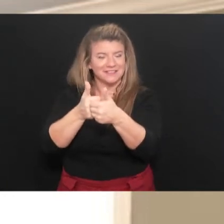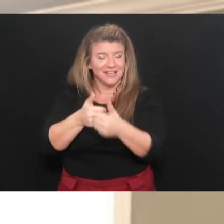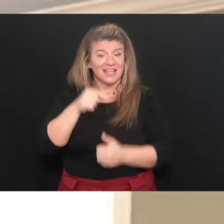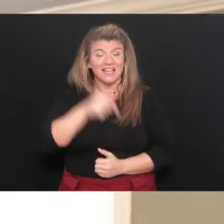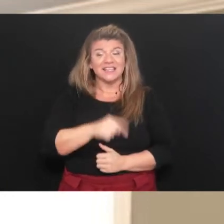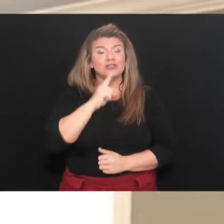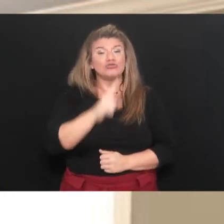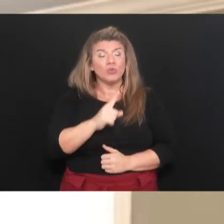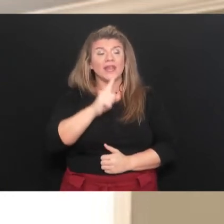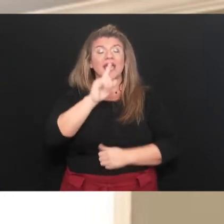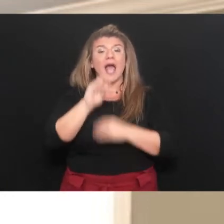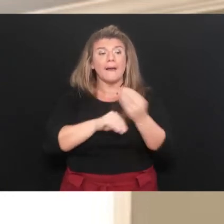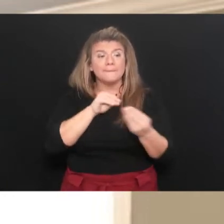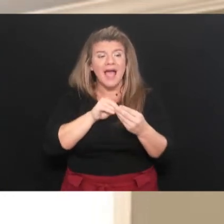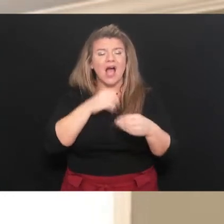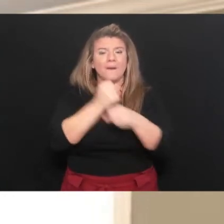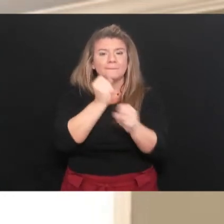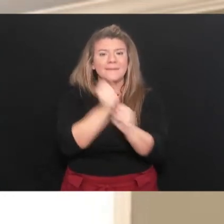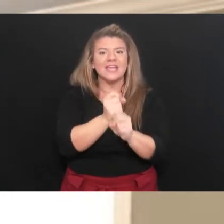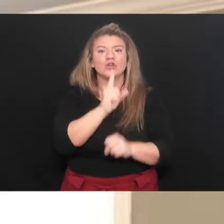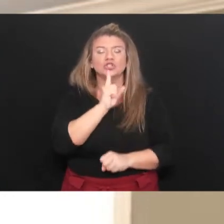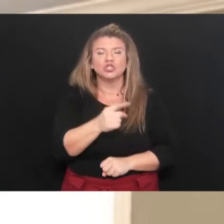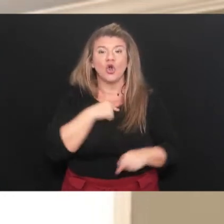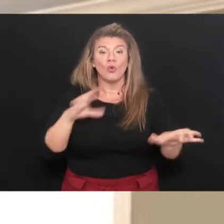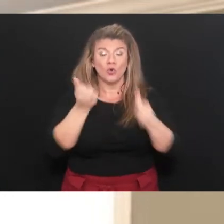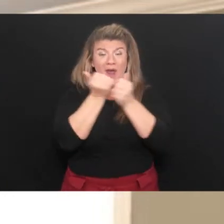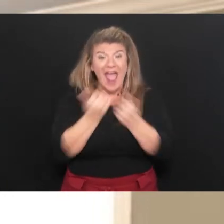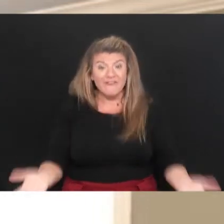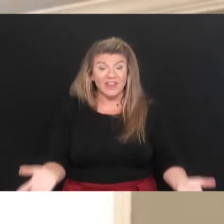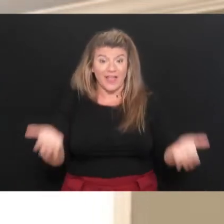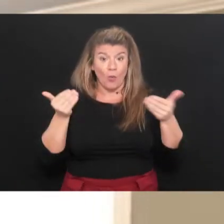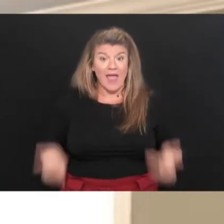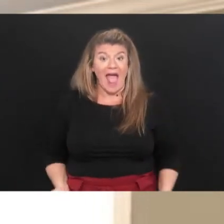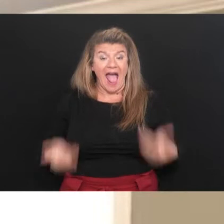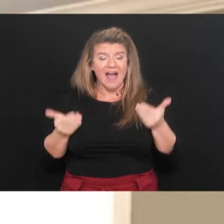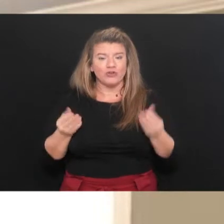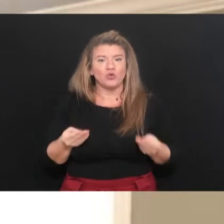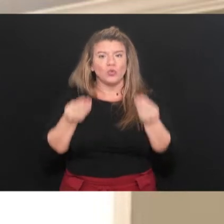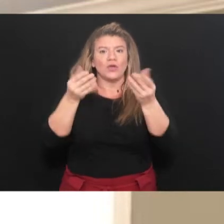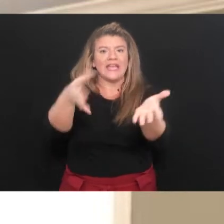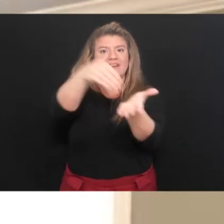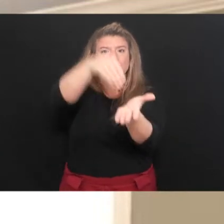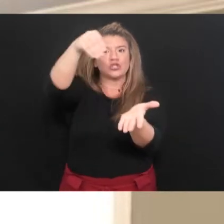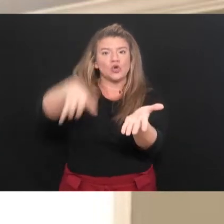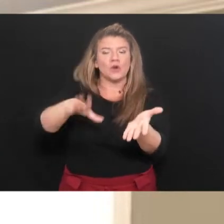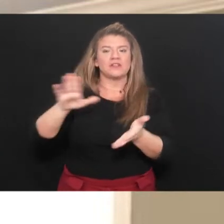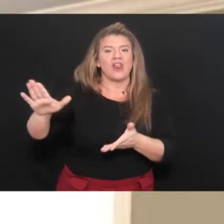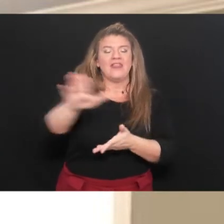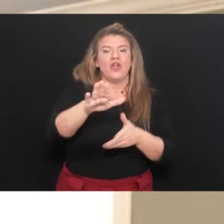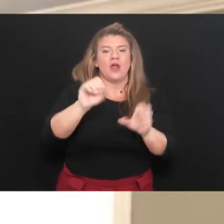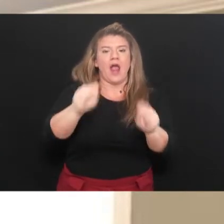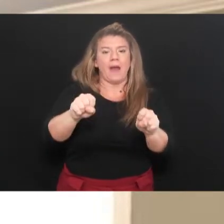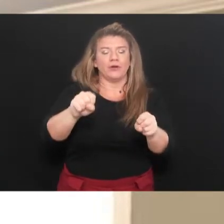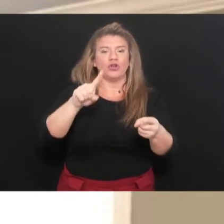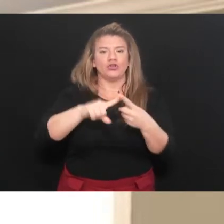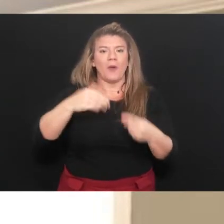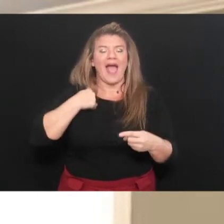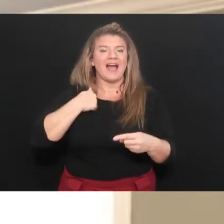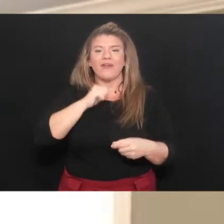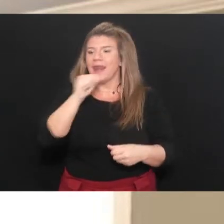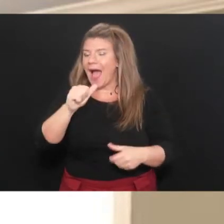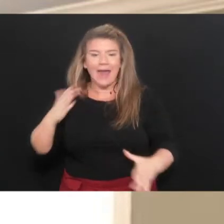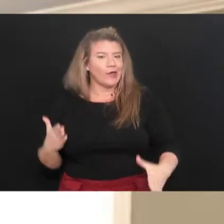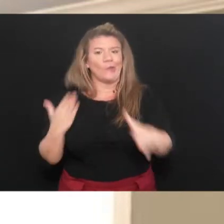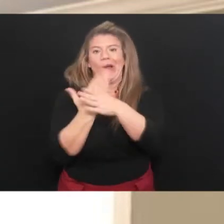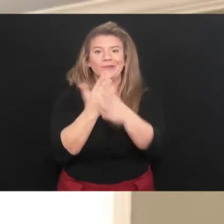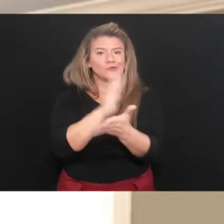really about ensuring we're doing everything in our power to give students an opportunity to engage in in-person learning that's uninterrupted. Because as